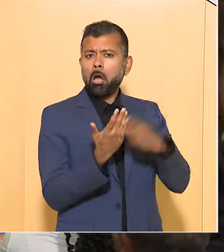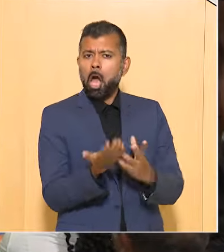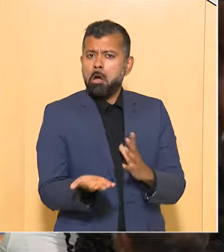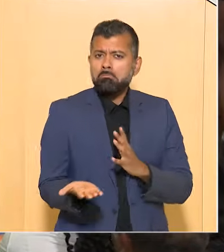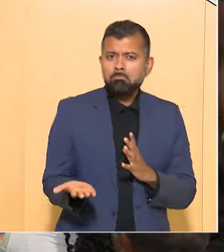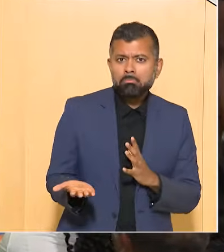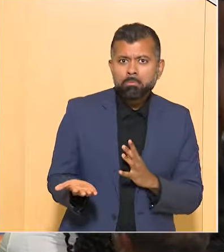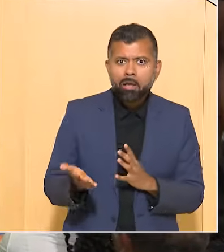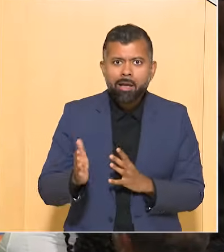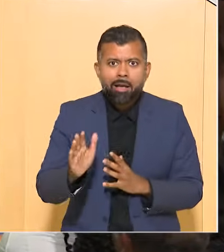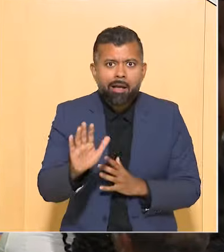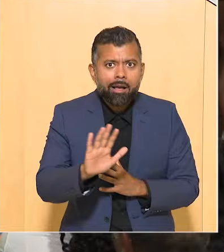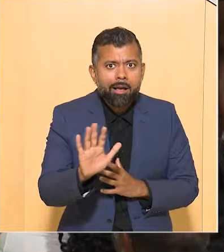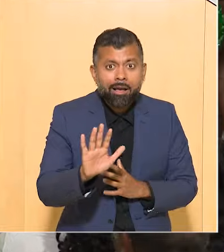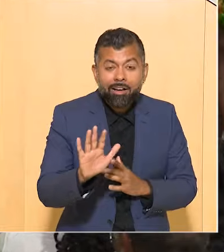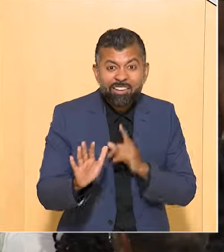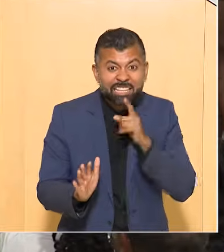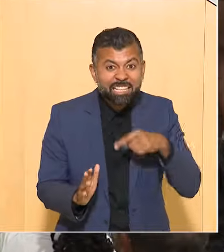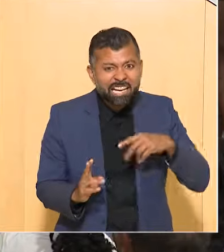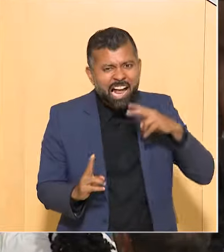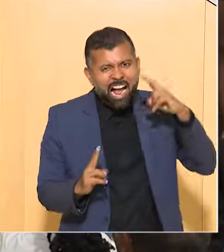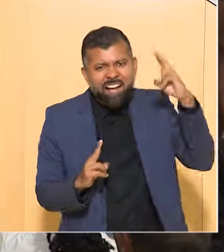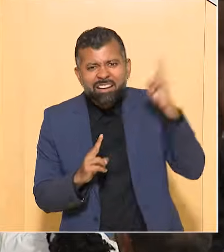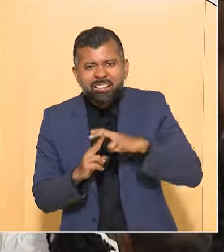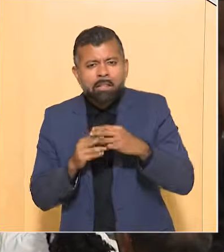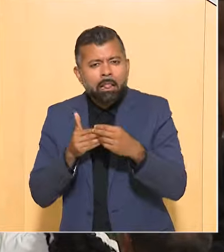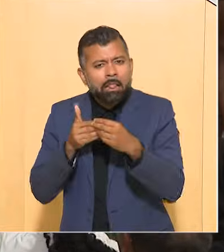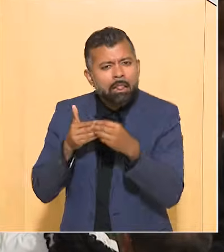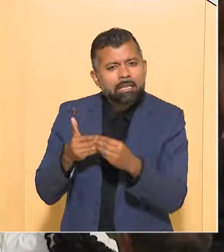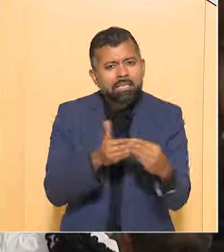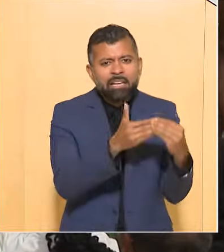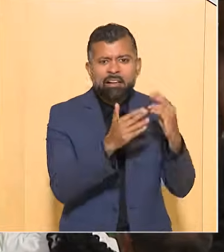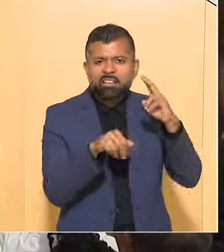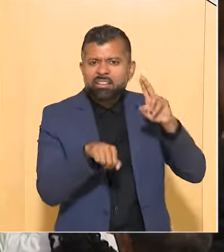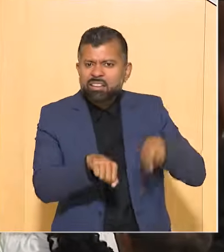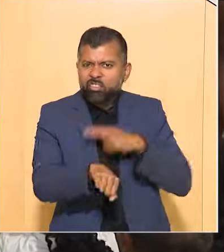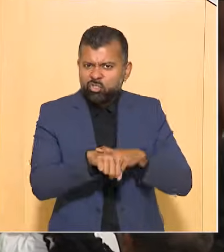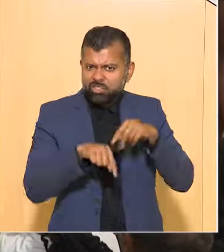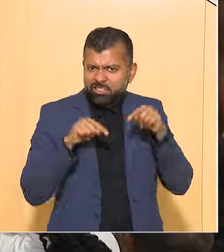elite summer programs in the United States of America.